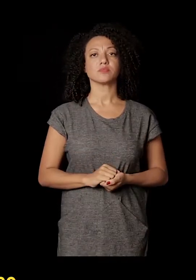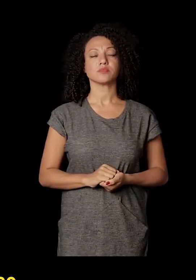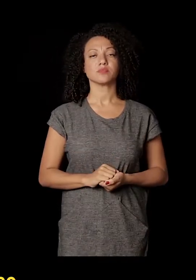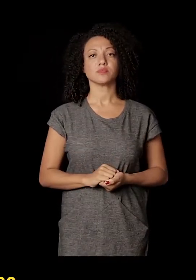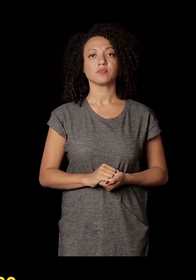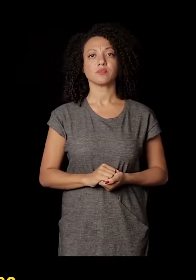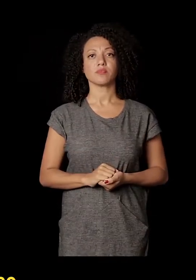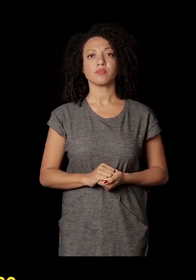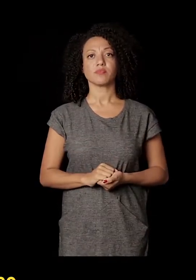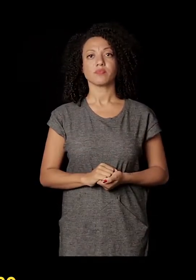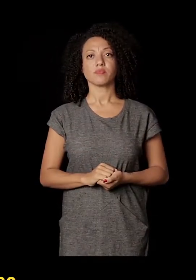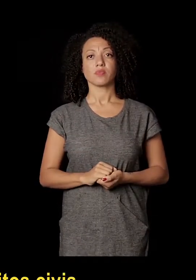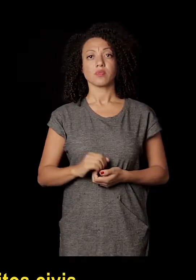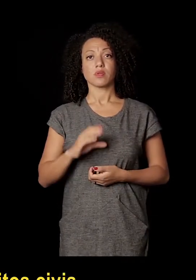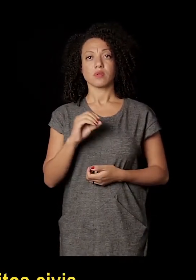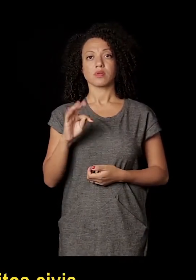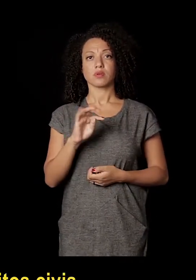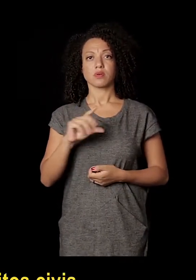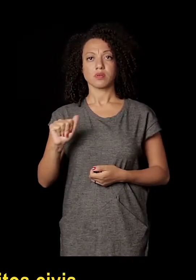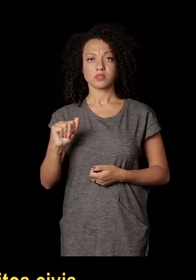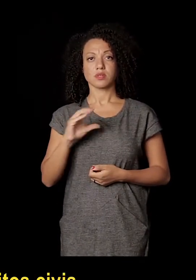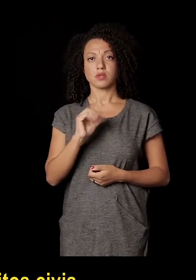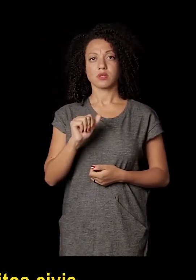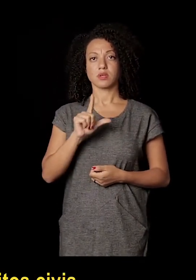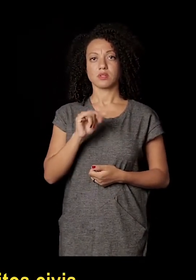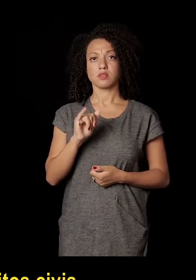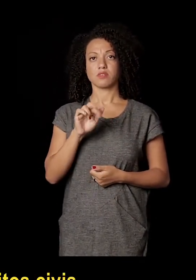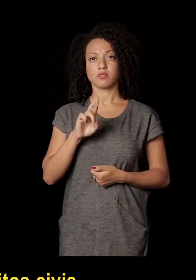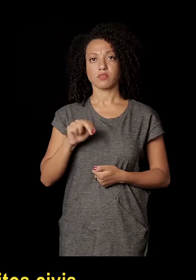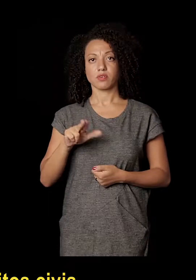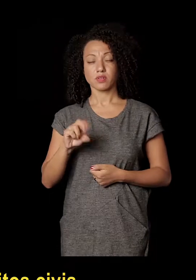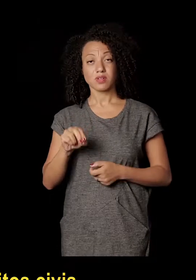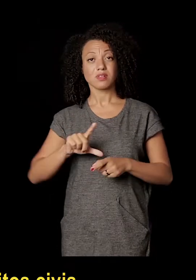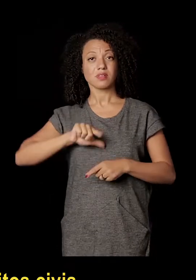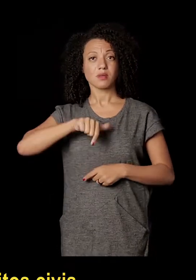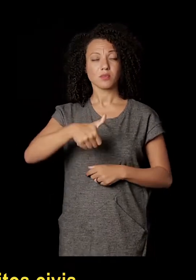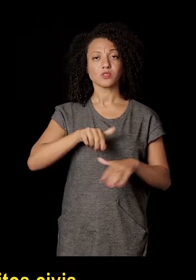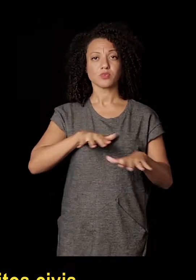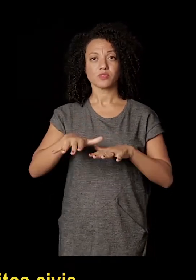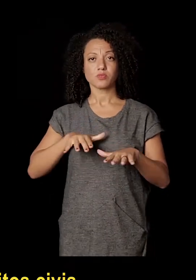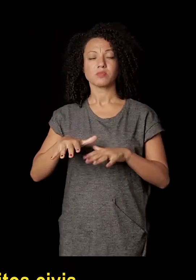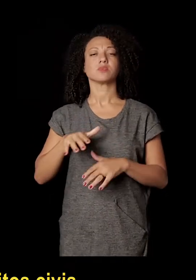off Baja California, and then in the civil rights movement and